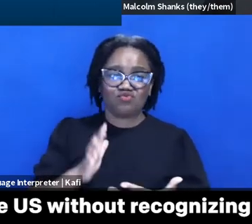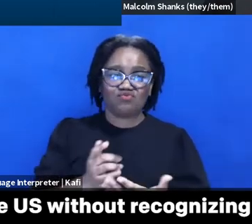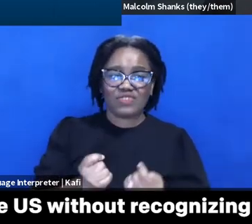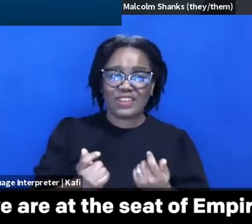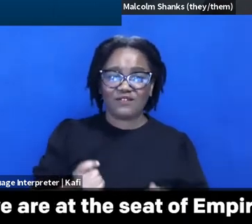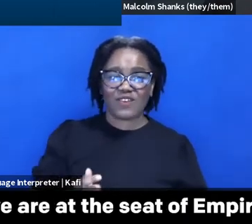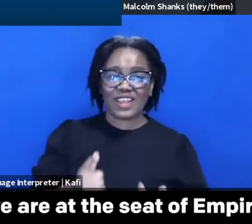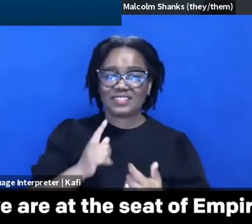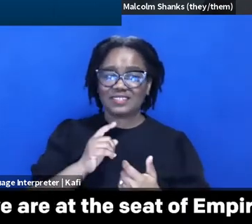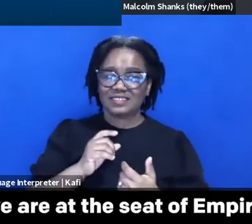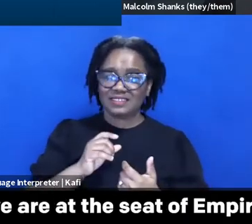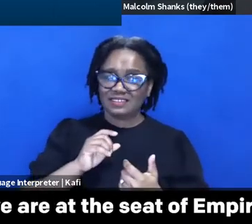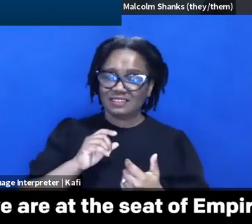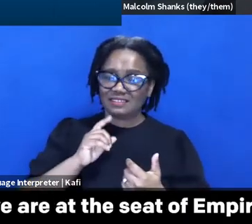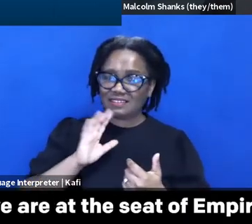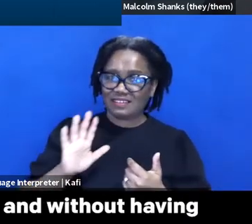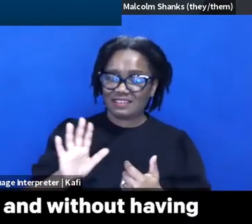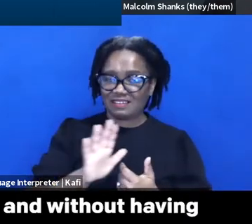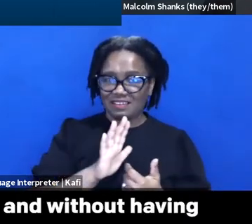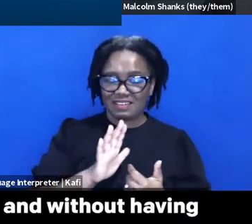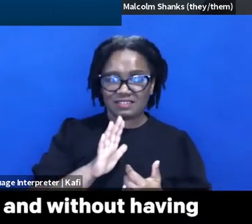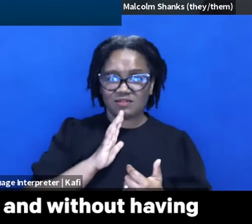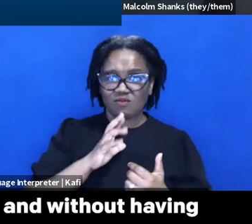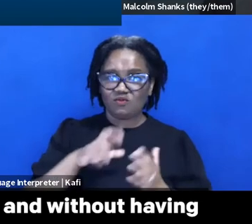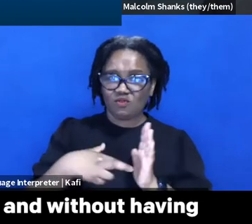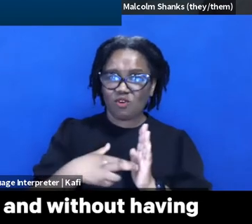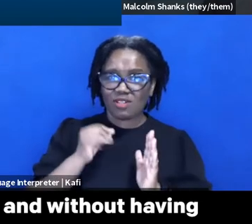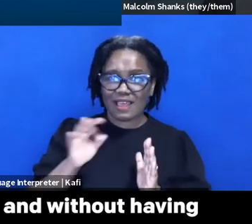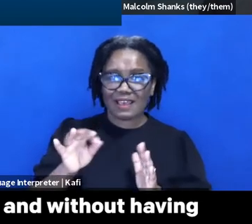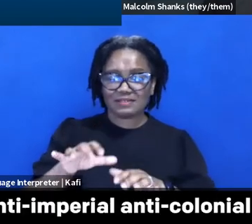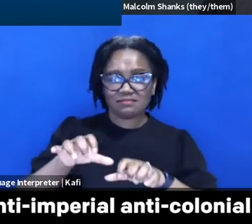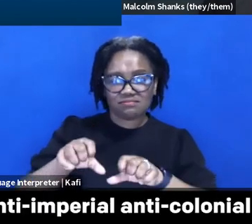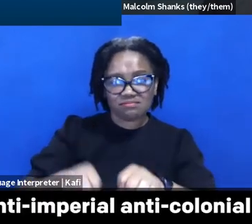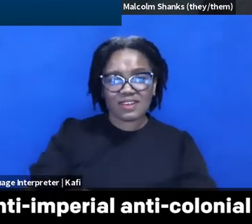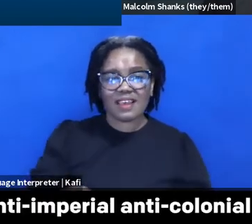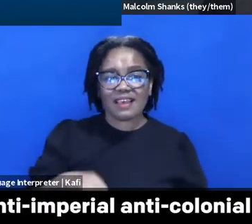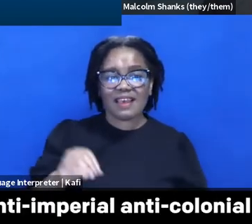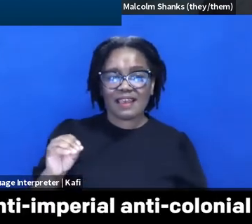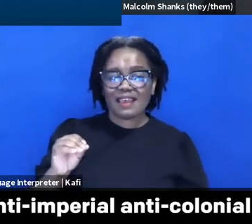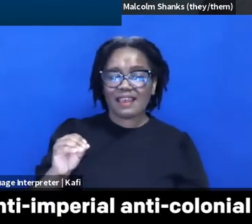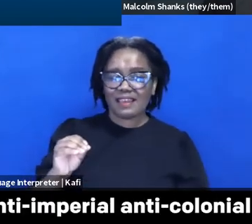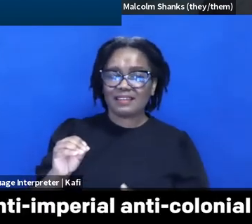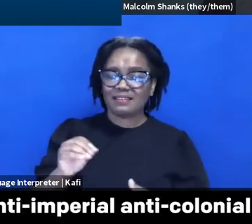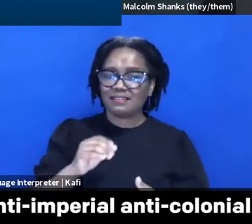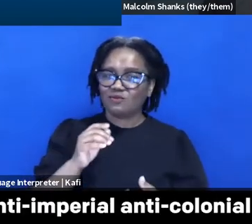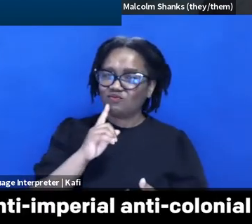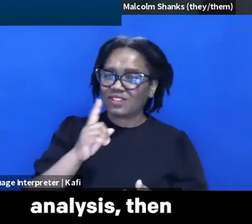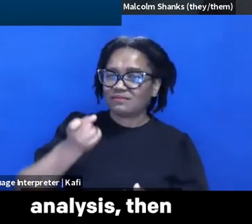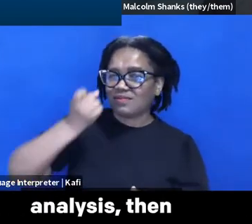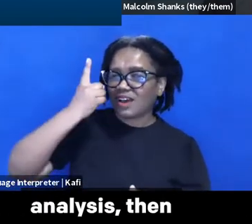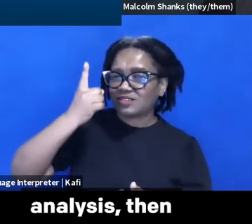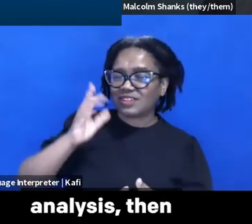the US without recognizing that we're at the seat of empire and without having, an